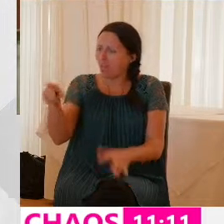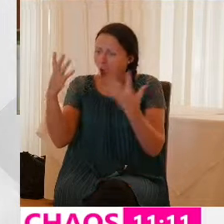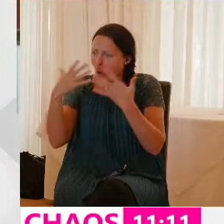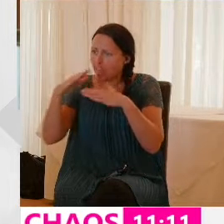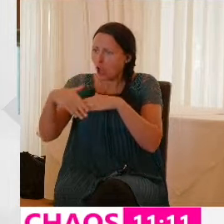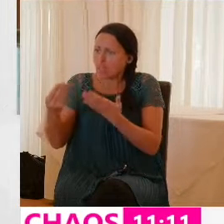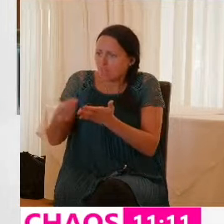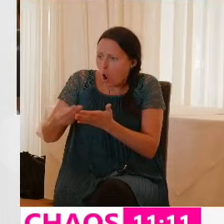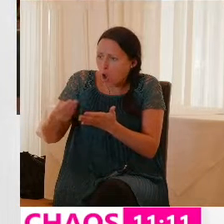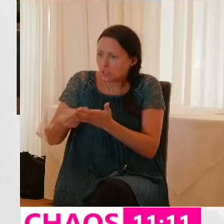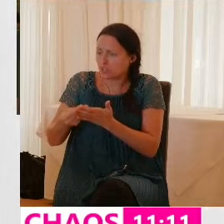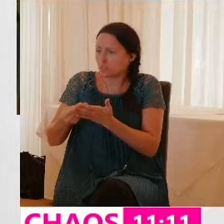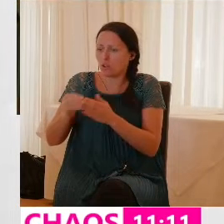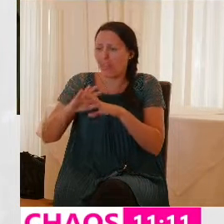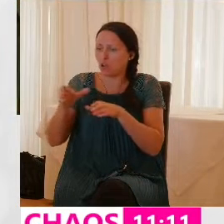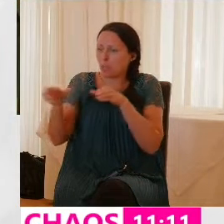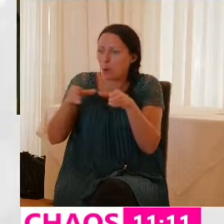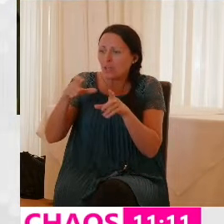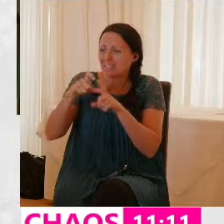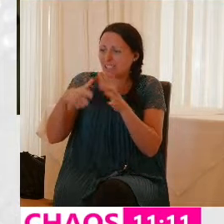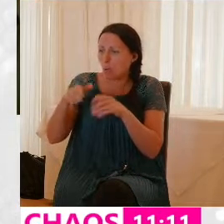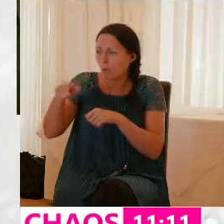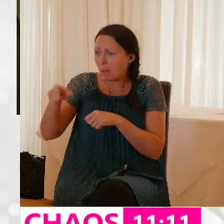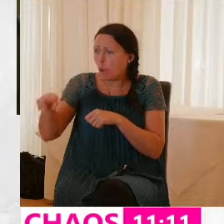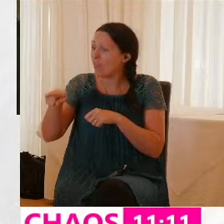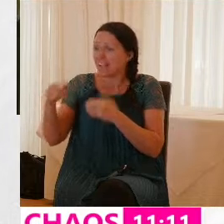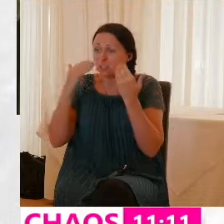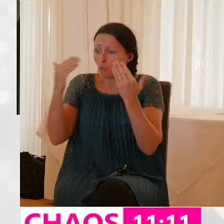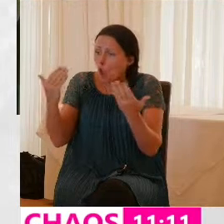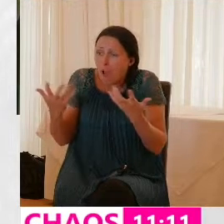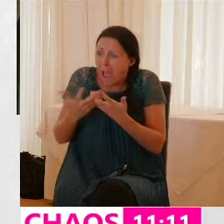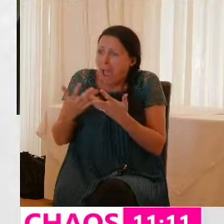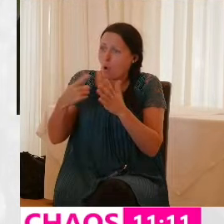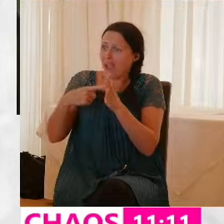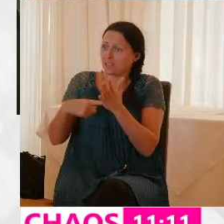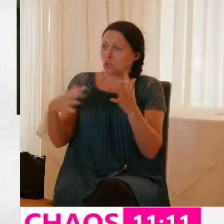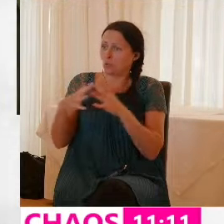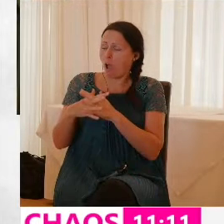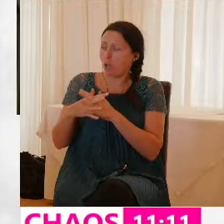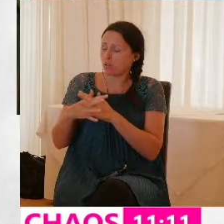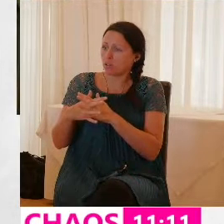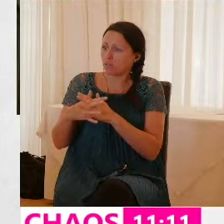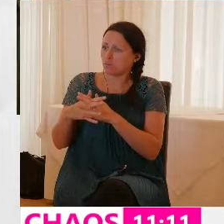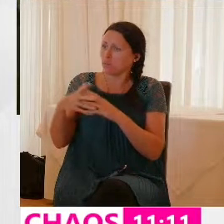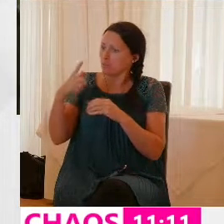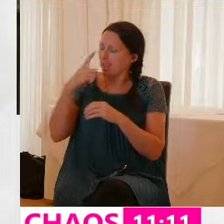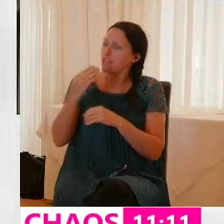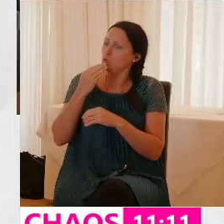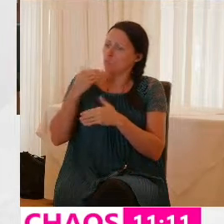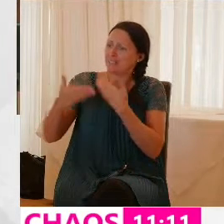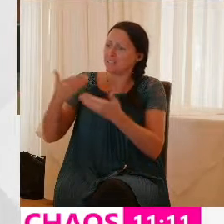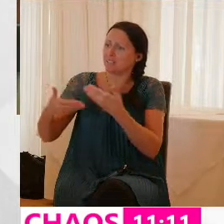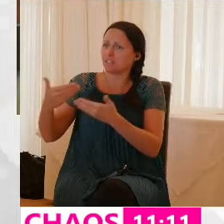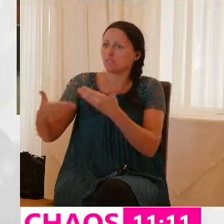it, so I'm not aware of those regulations, how those regulations are working. And I was saying that, okay, what that leads to then? That lack of awareness